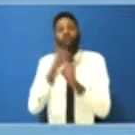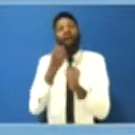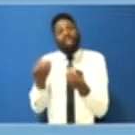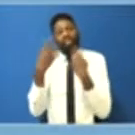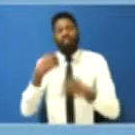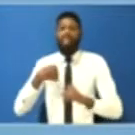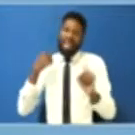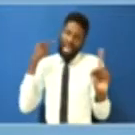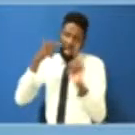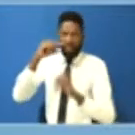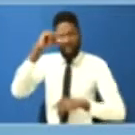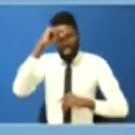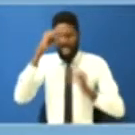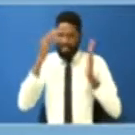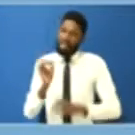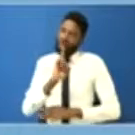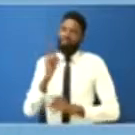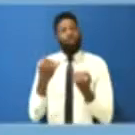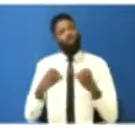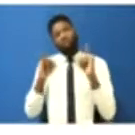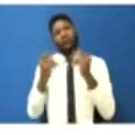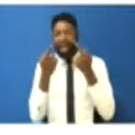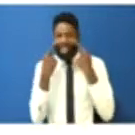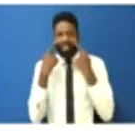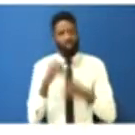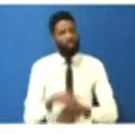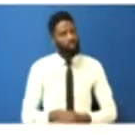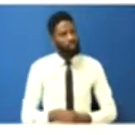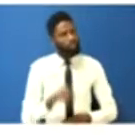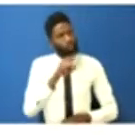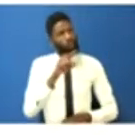governor of nairobi please try me